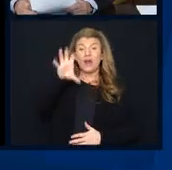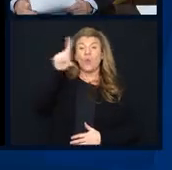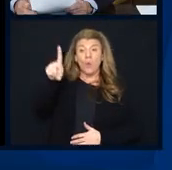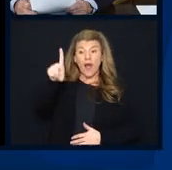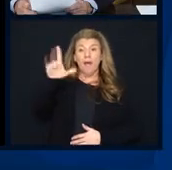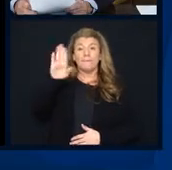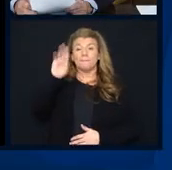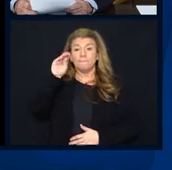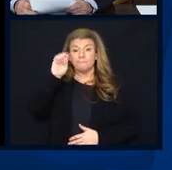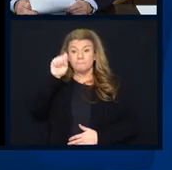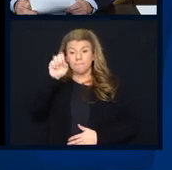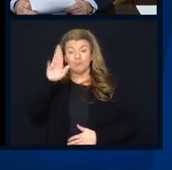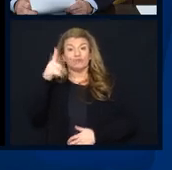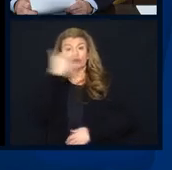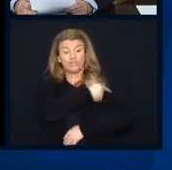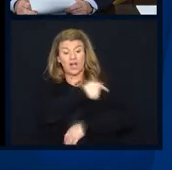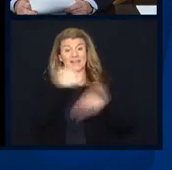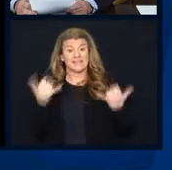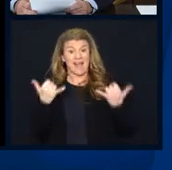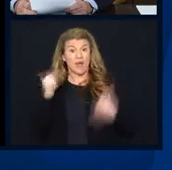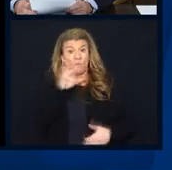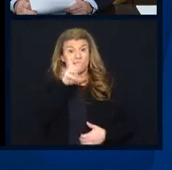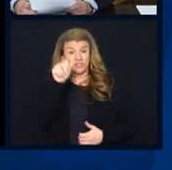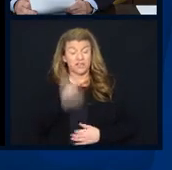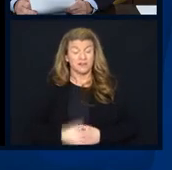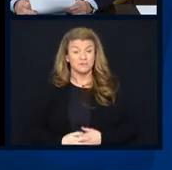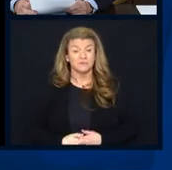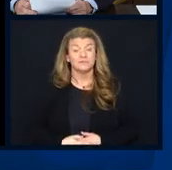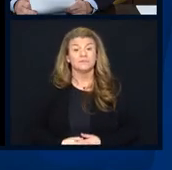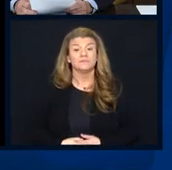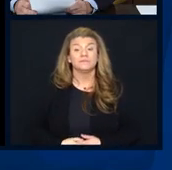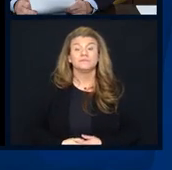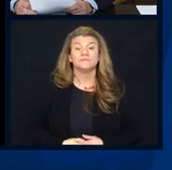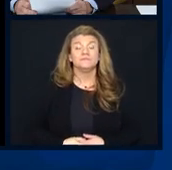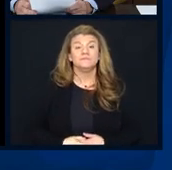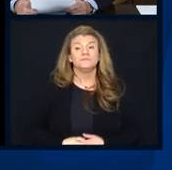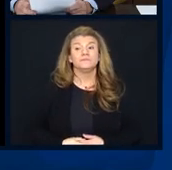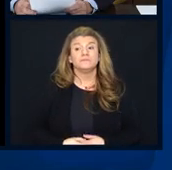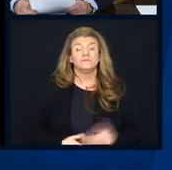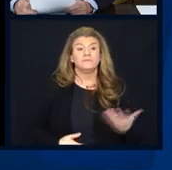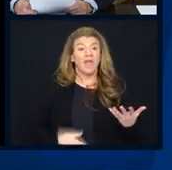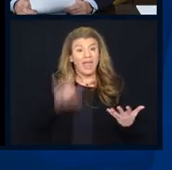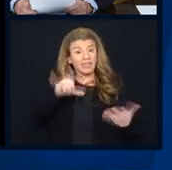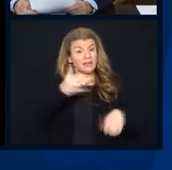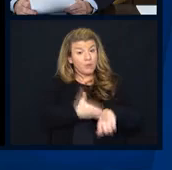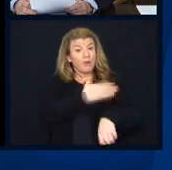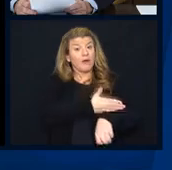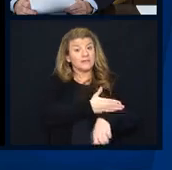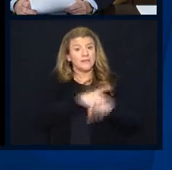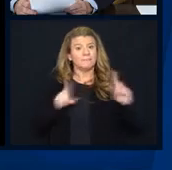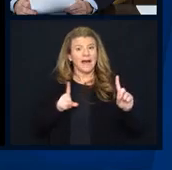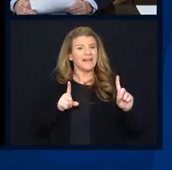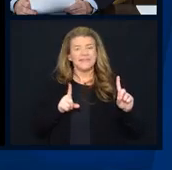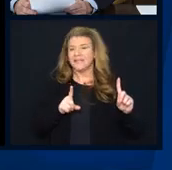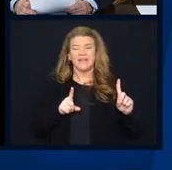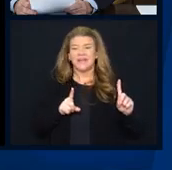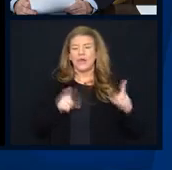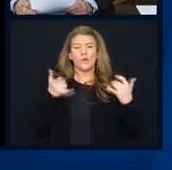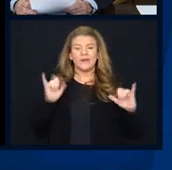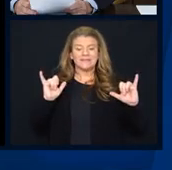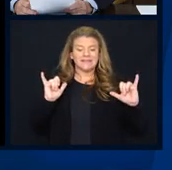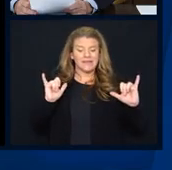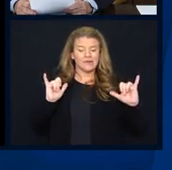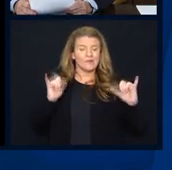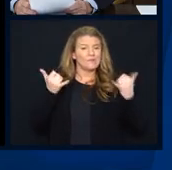383,601 booster shots in West Virginia. And that's progress, but we